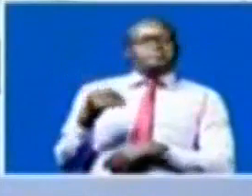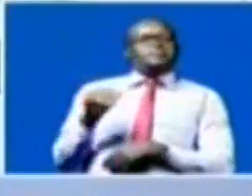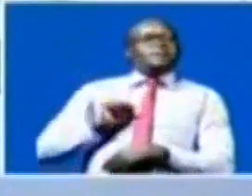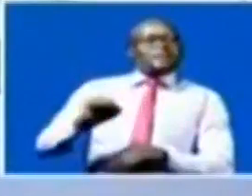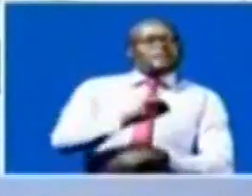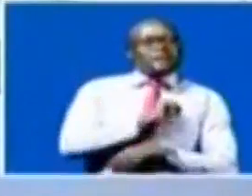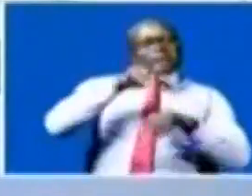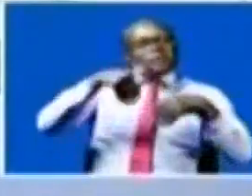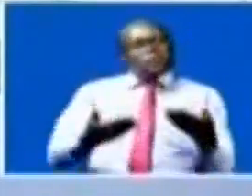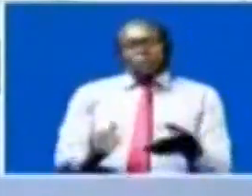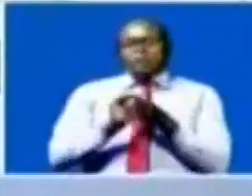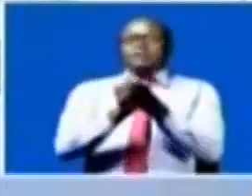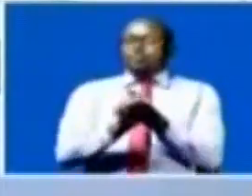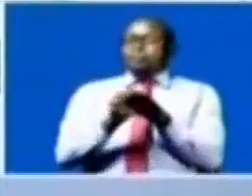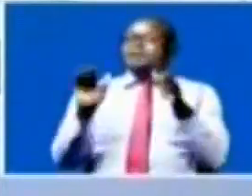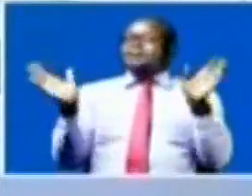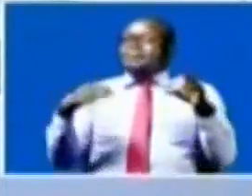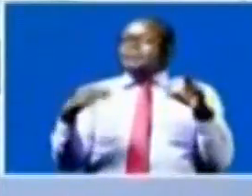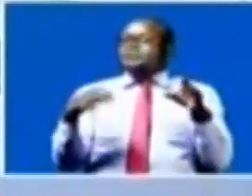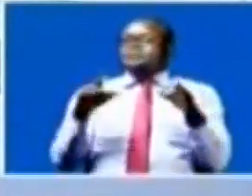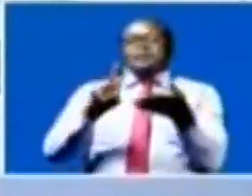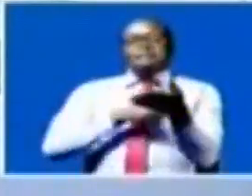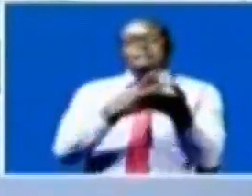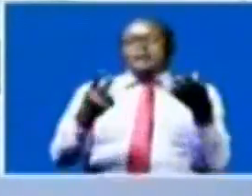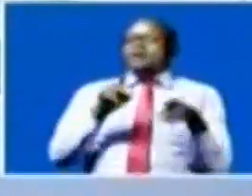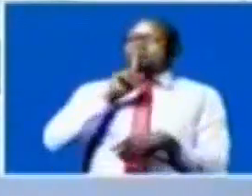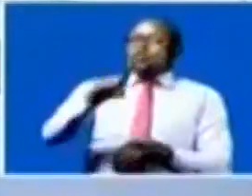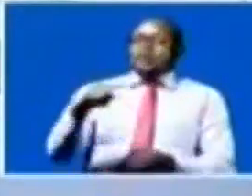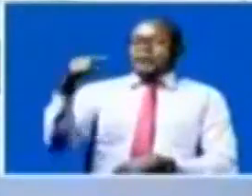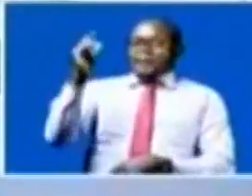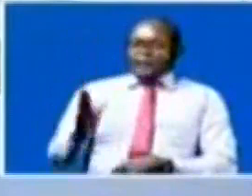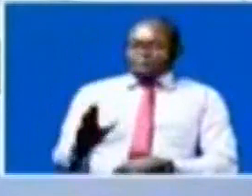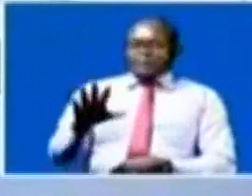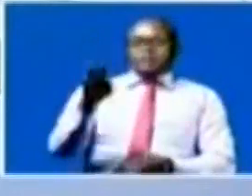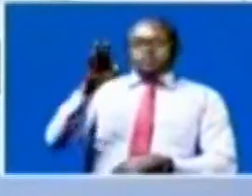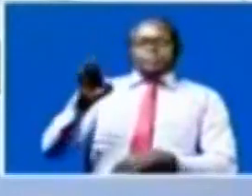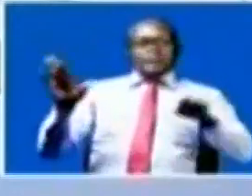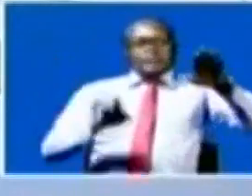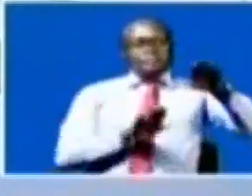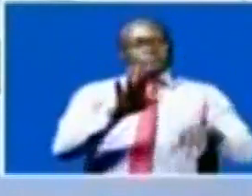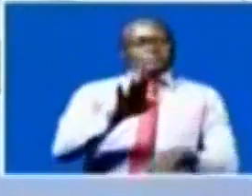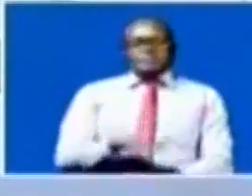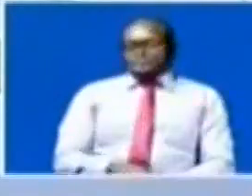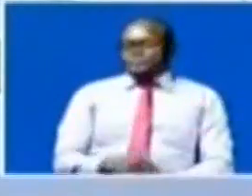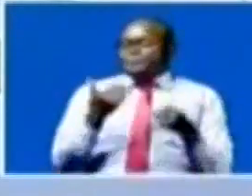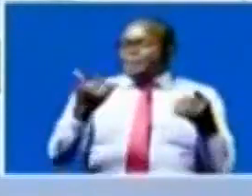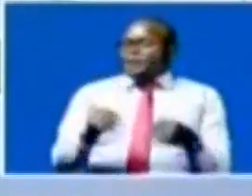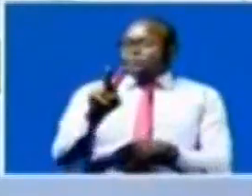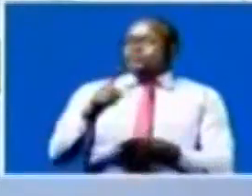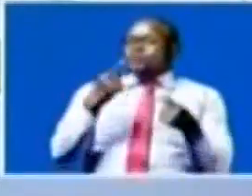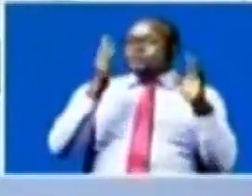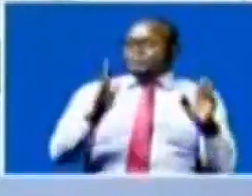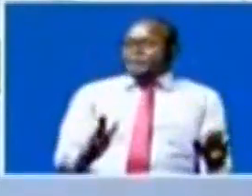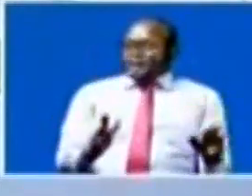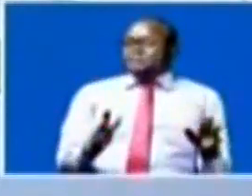Senate nor the Jubilee Party leadership have failed to compel the governor to nominate his deputy. At the moment, two speakers are